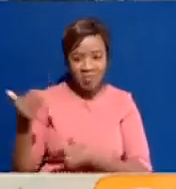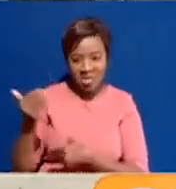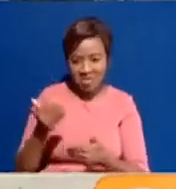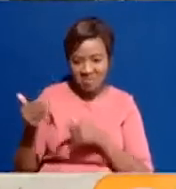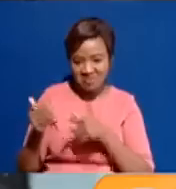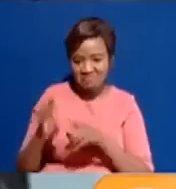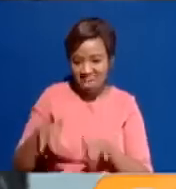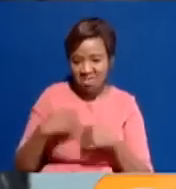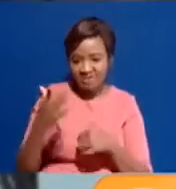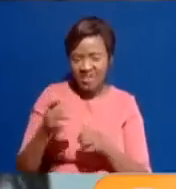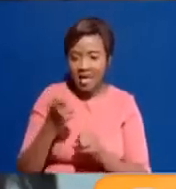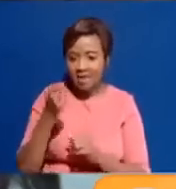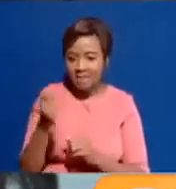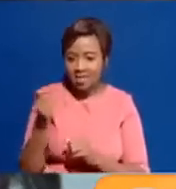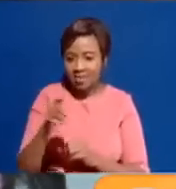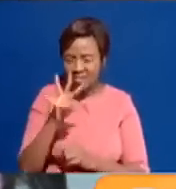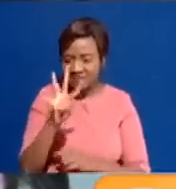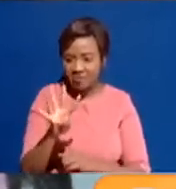Mungina.